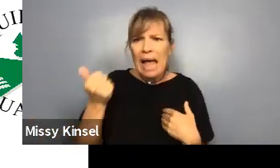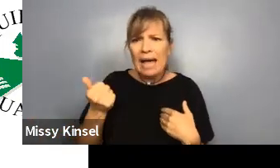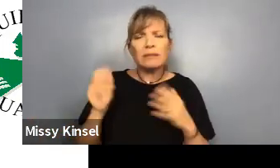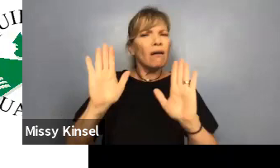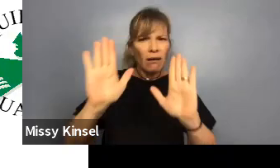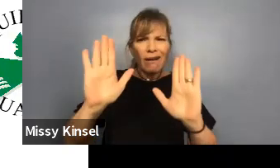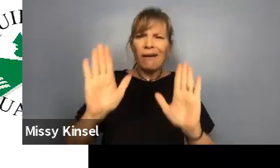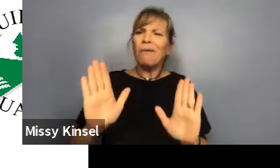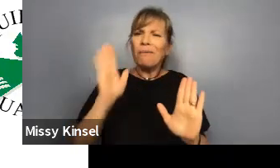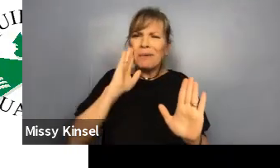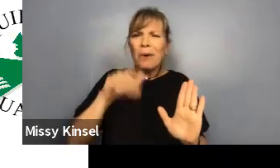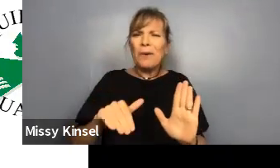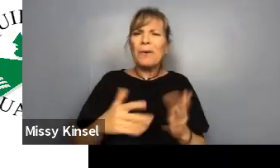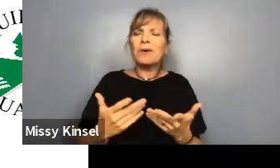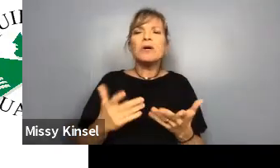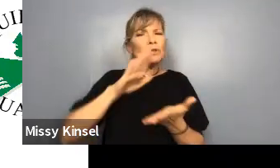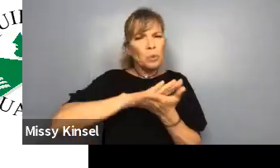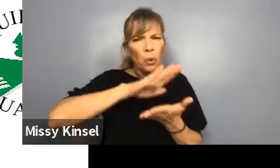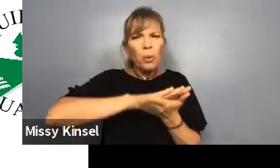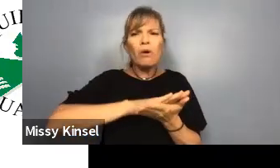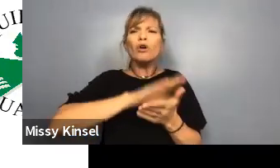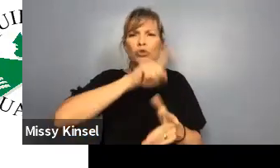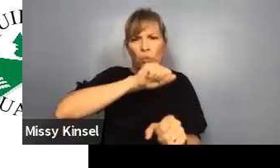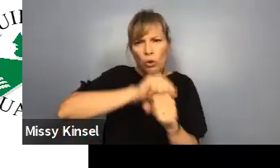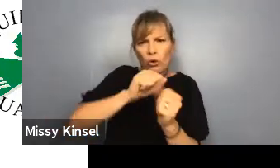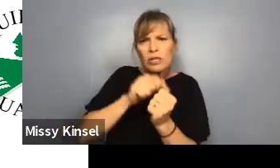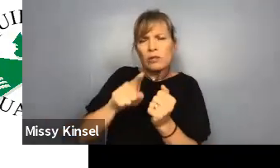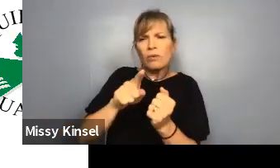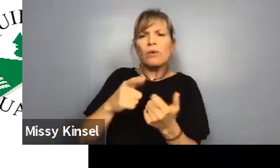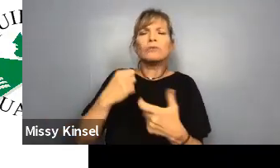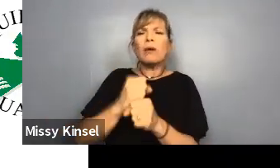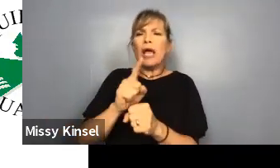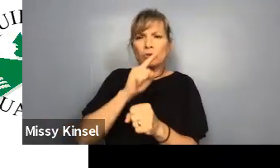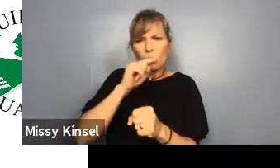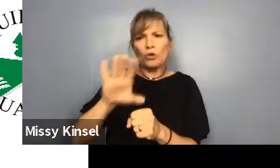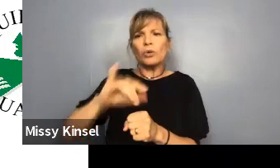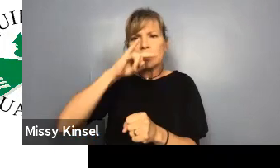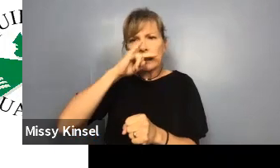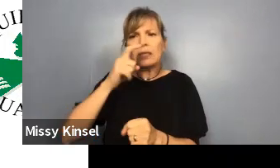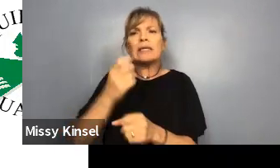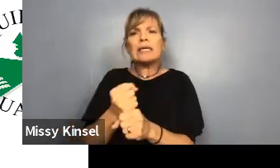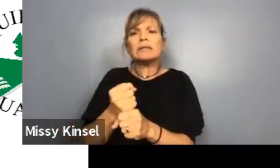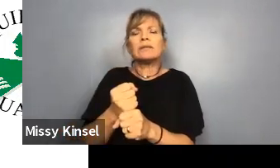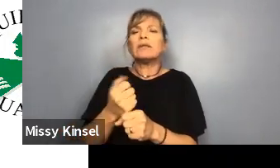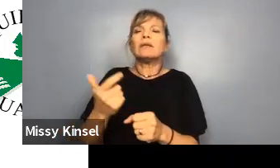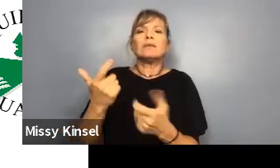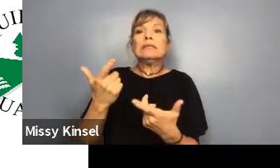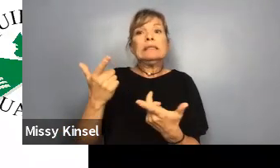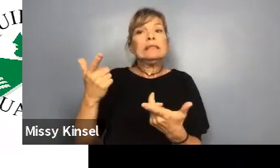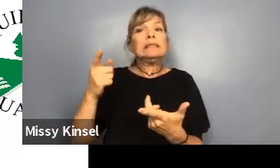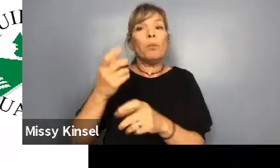and the school should work with you to get your child what they need right now.